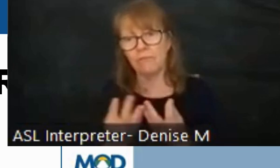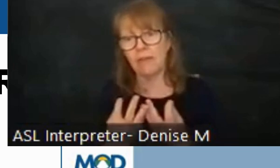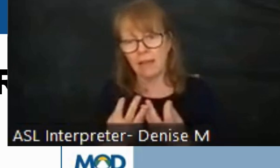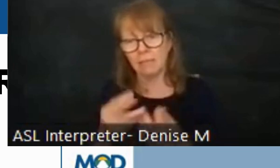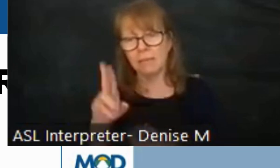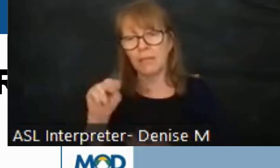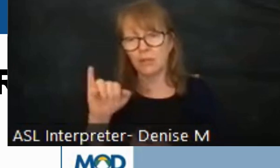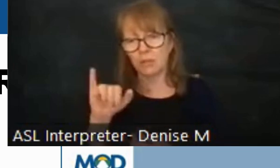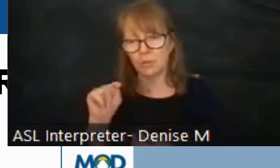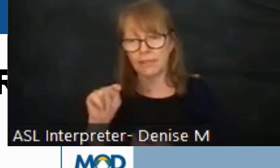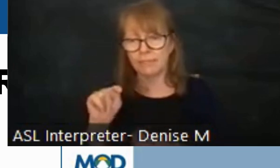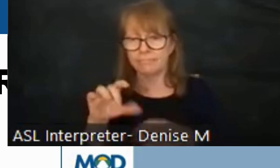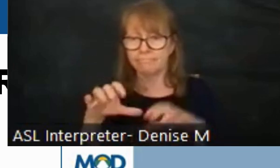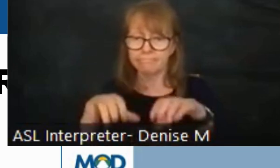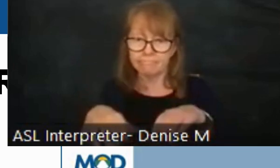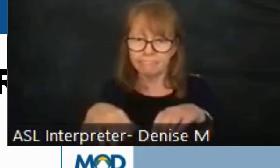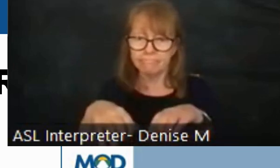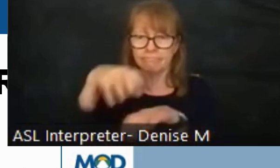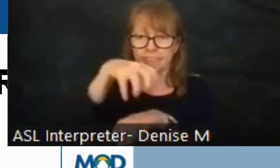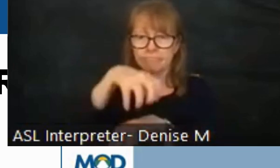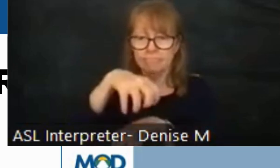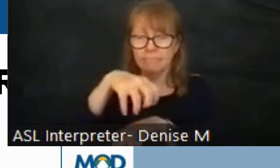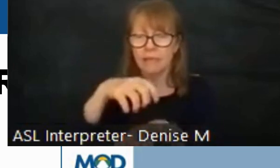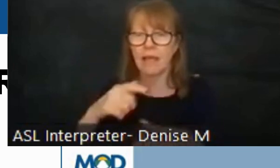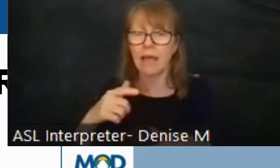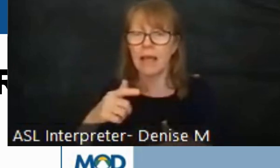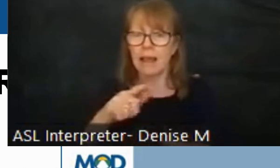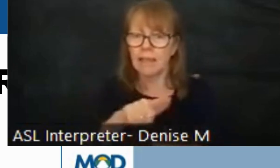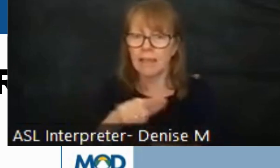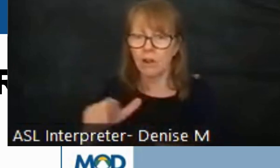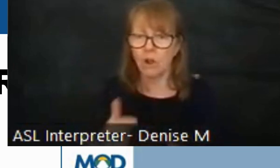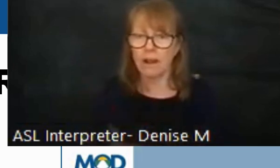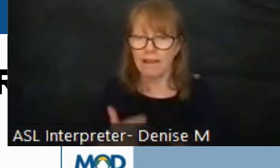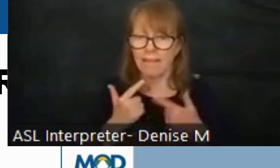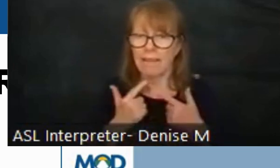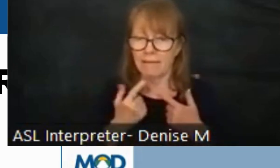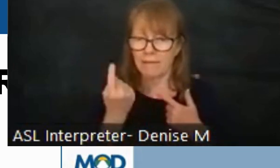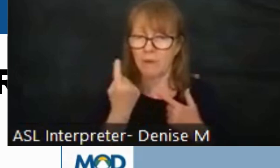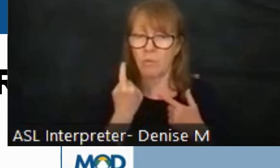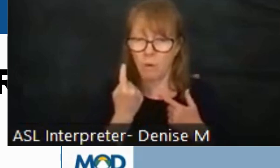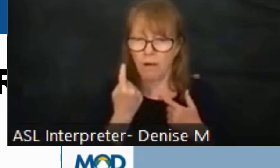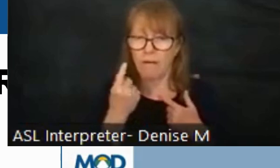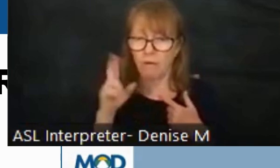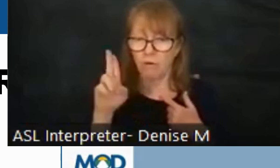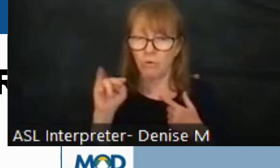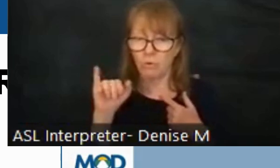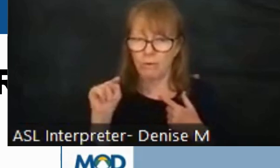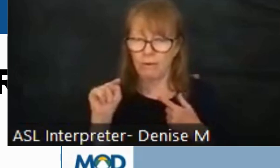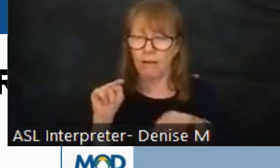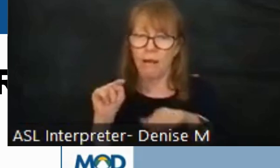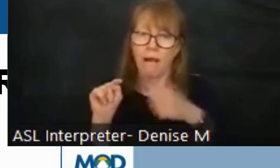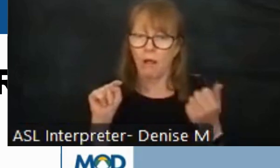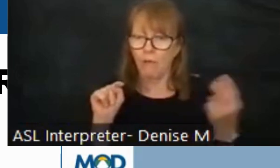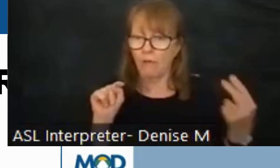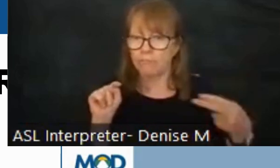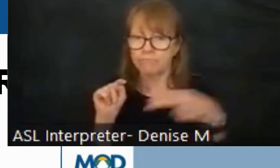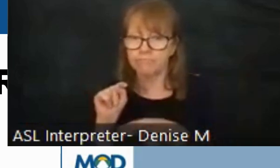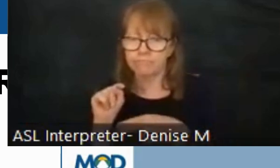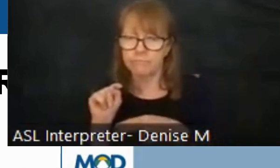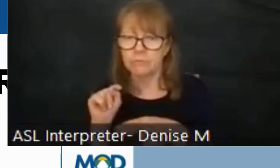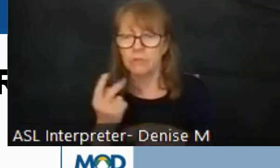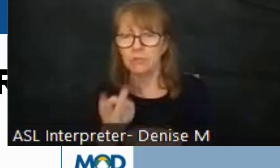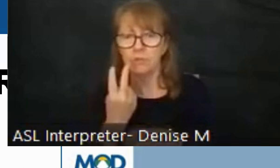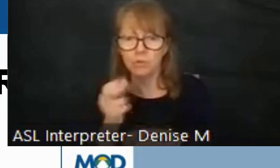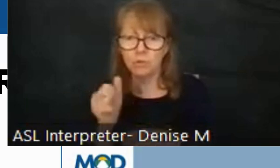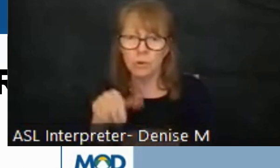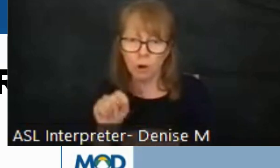unit or two-family housing where the landlord lives in one of the units, like a two-family building, a two-family or two apartments